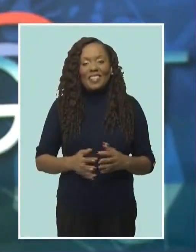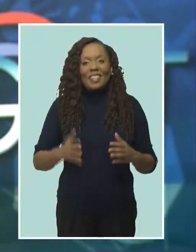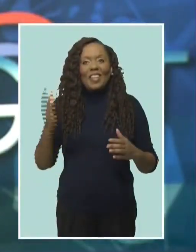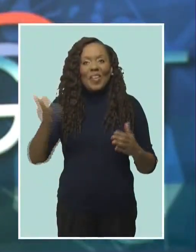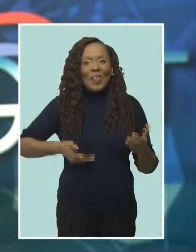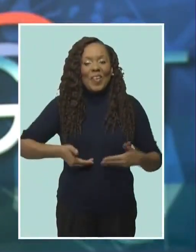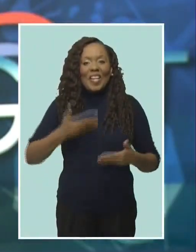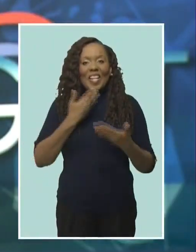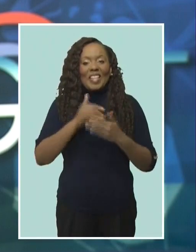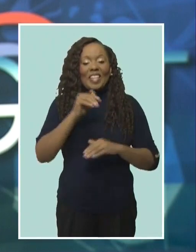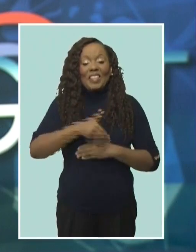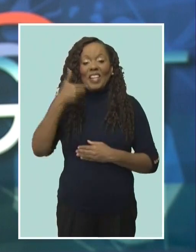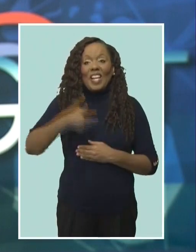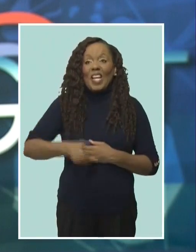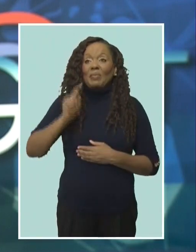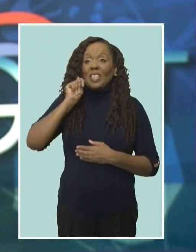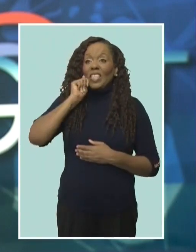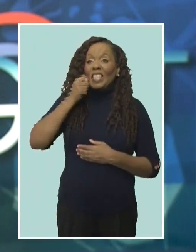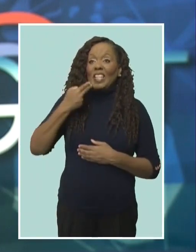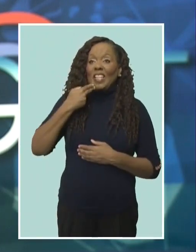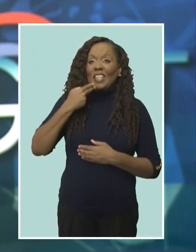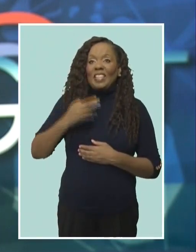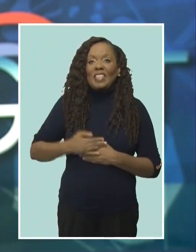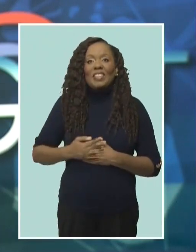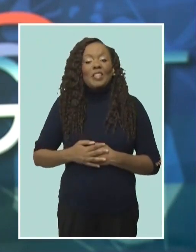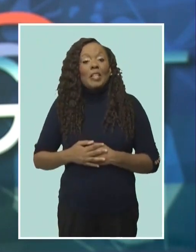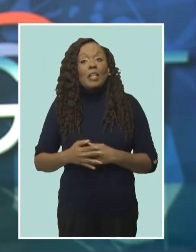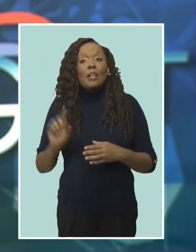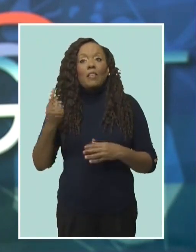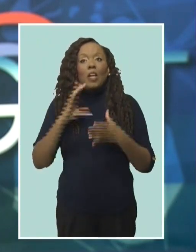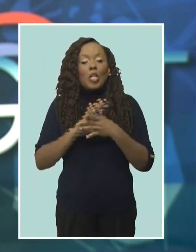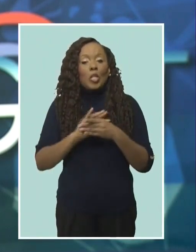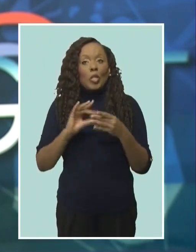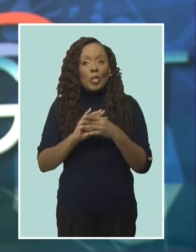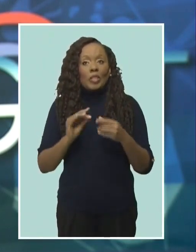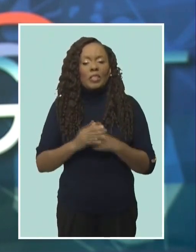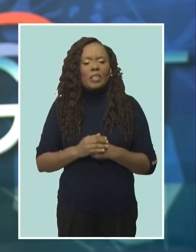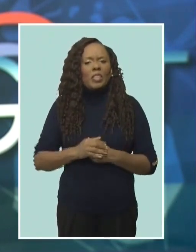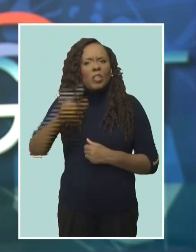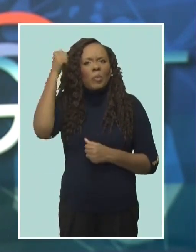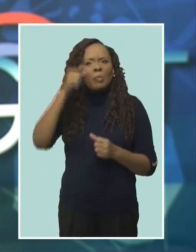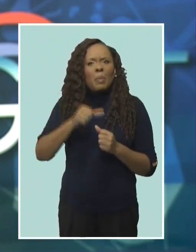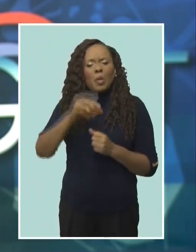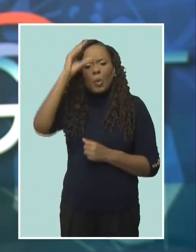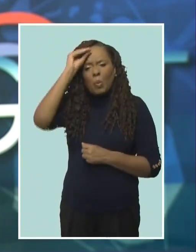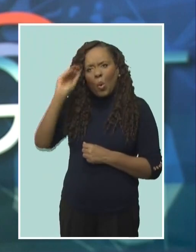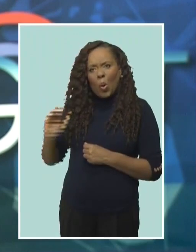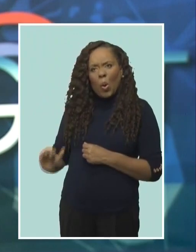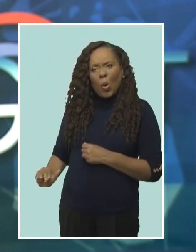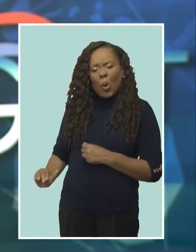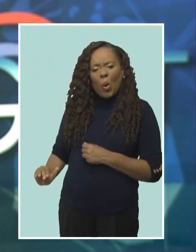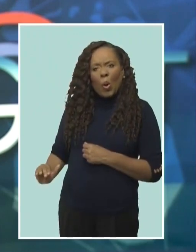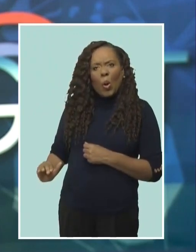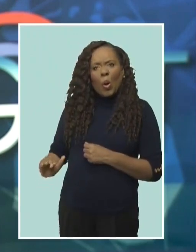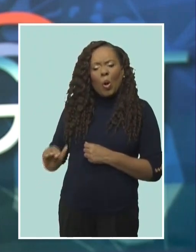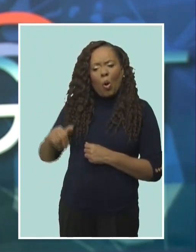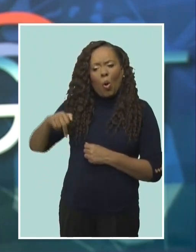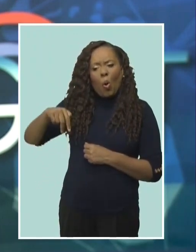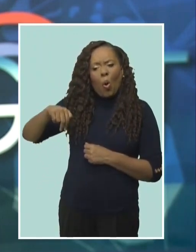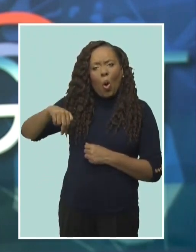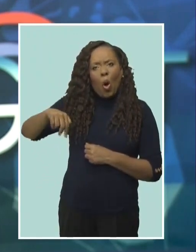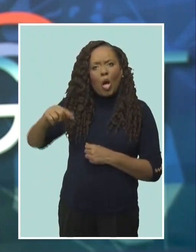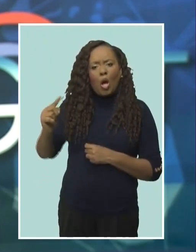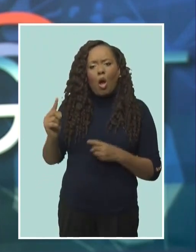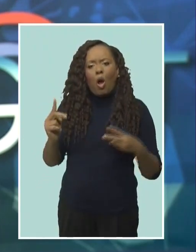Welcome. Good evening to you. I'm Tisha Hines. Time for the news. Now, the little boy who was struck by a car in an accident on Monday on